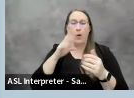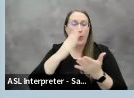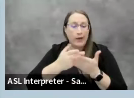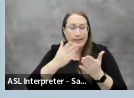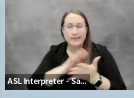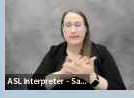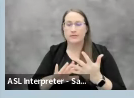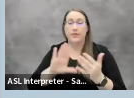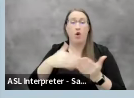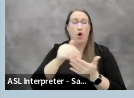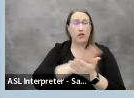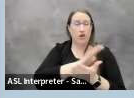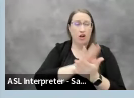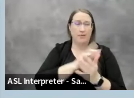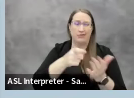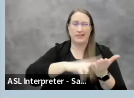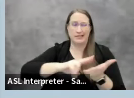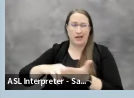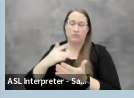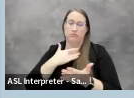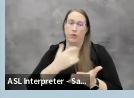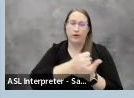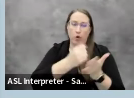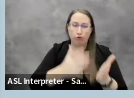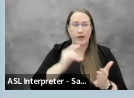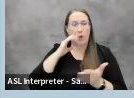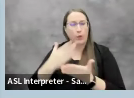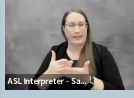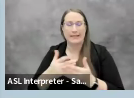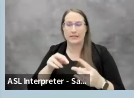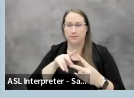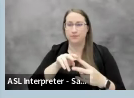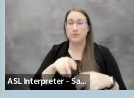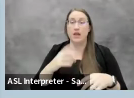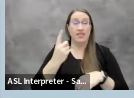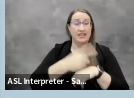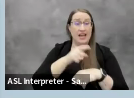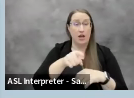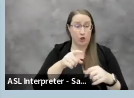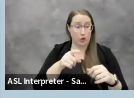documents need to be signed typically with a notary and or witnesses. The day that you sign it, they're